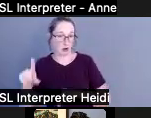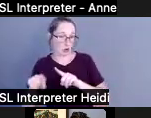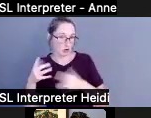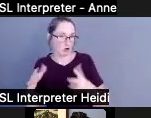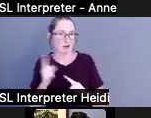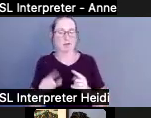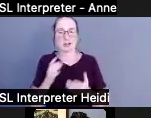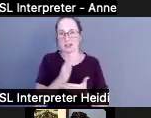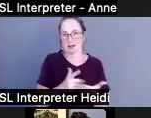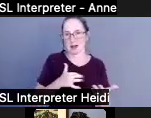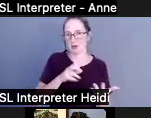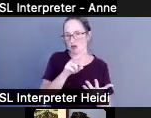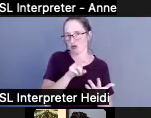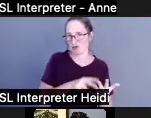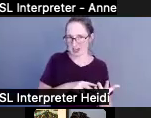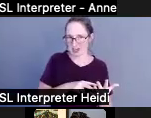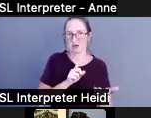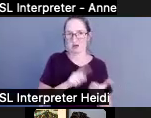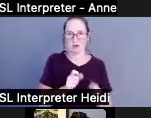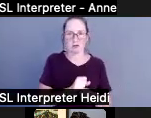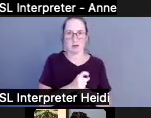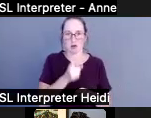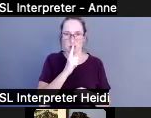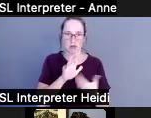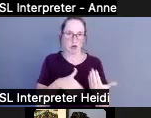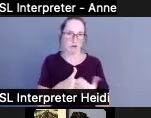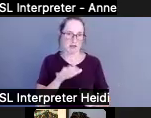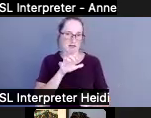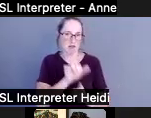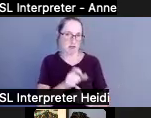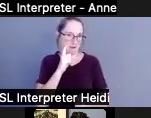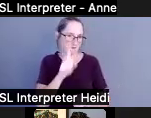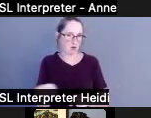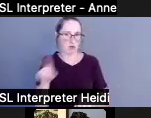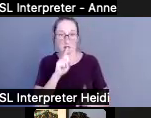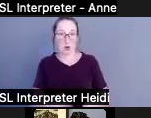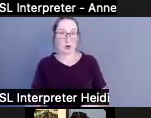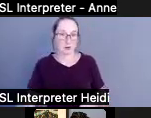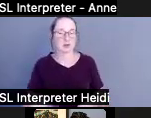want to read those aloud to make sure that they are captured for the recording.